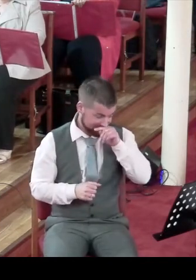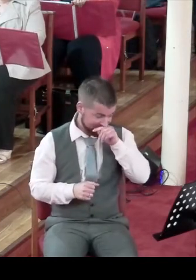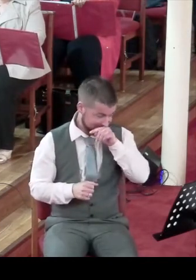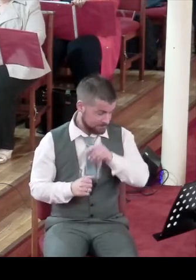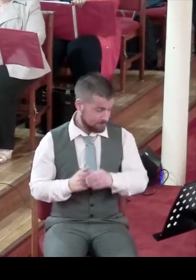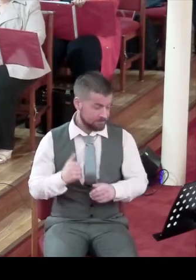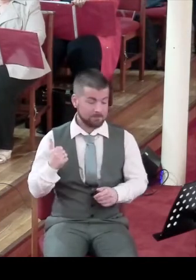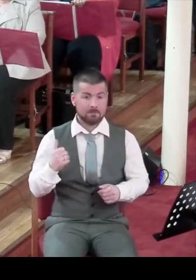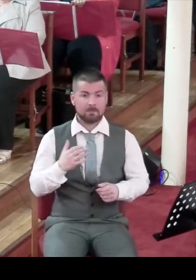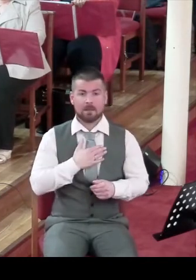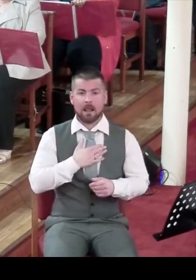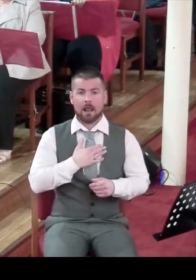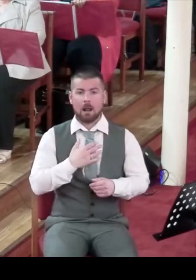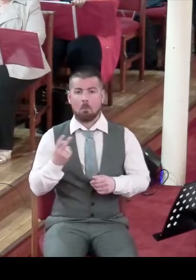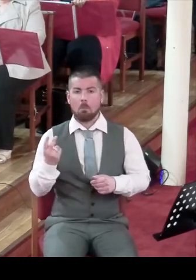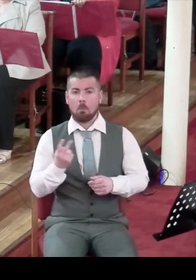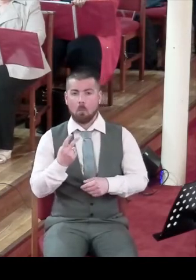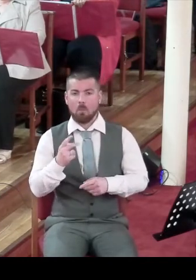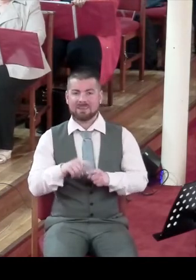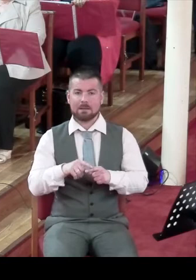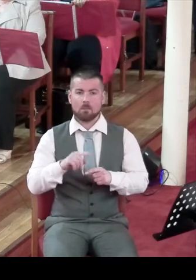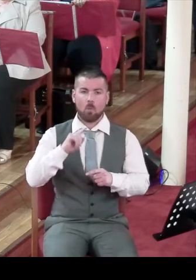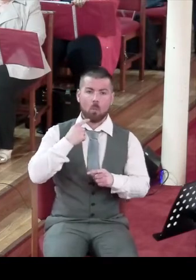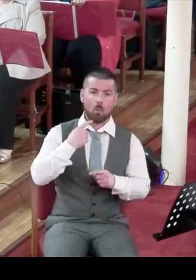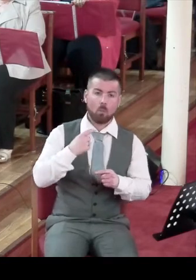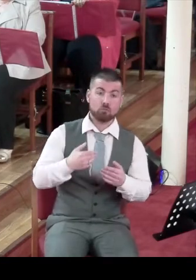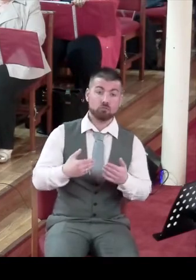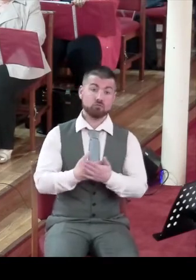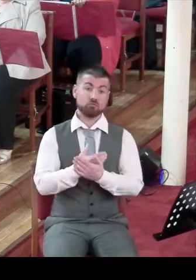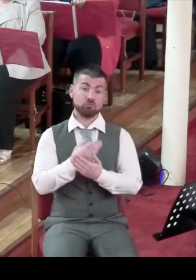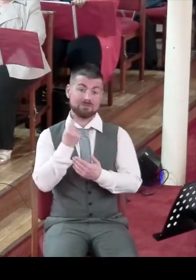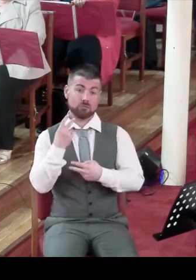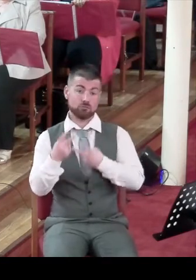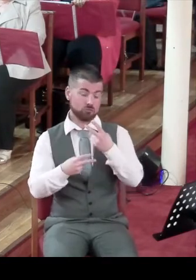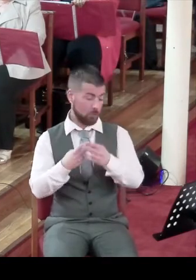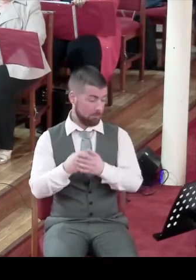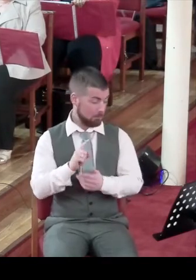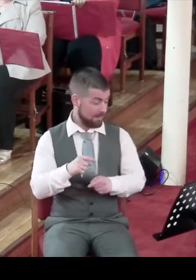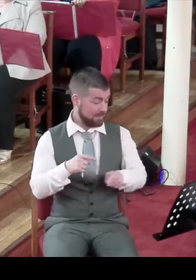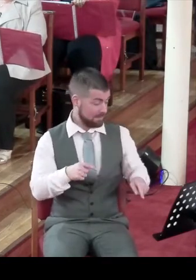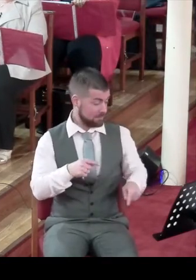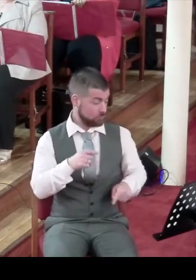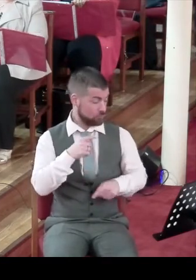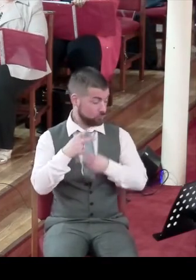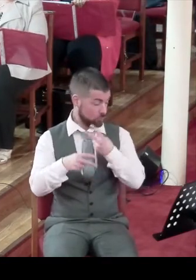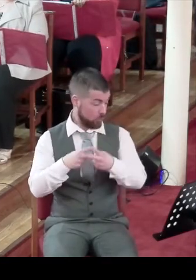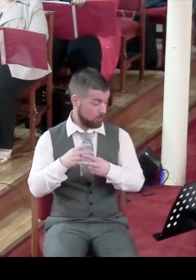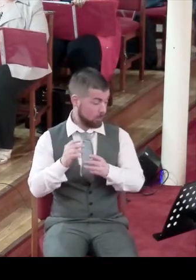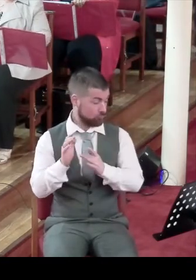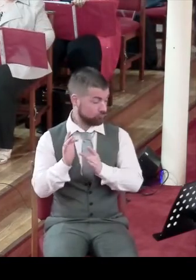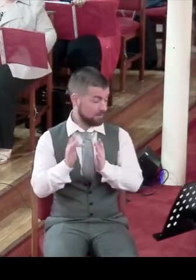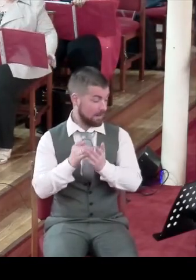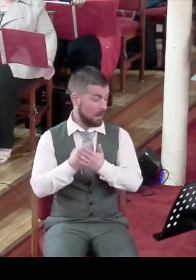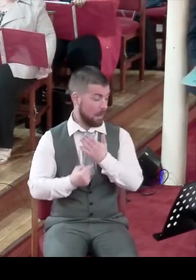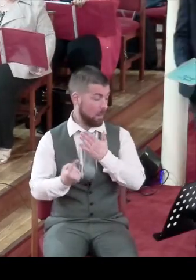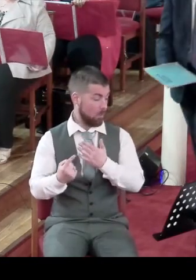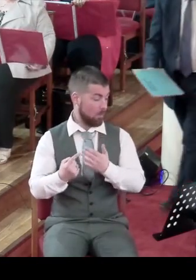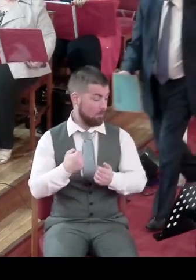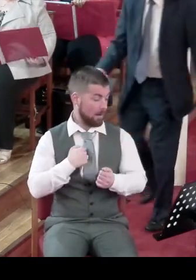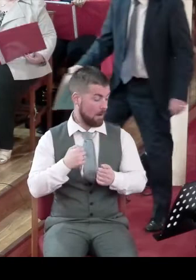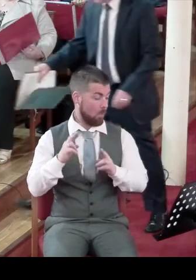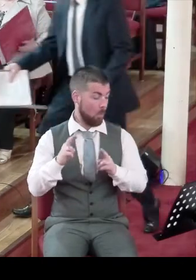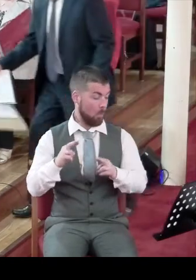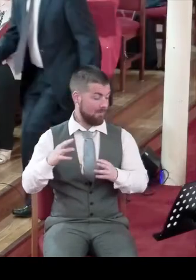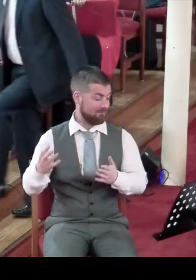like to blend both. In Christ alone, my hope is found. He is my light, my strength, my song. Stuart Townend